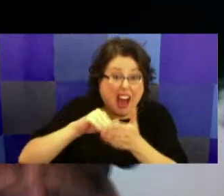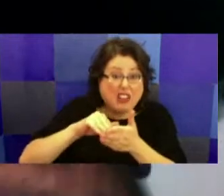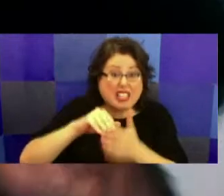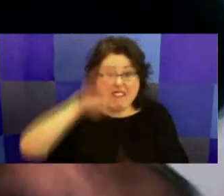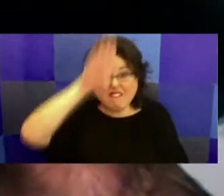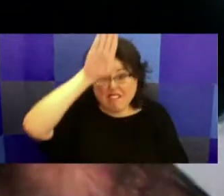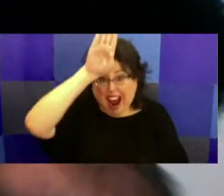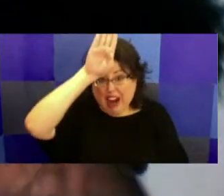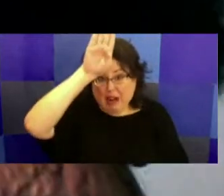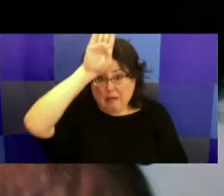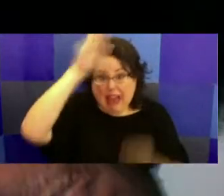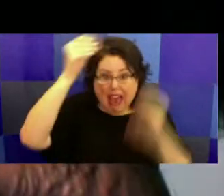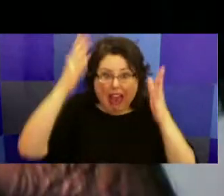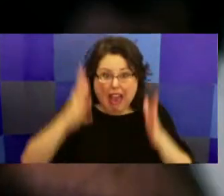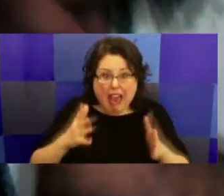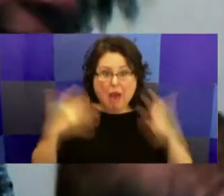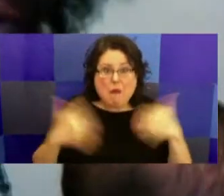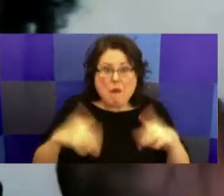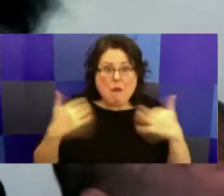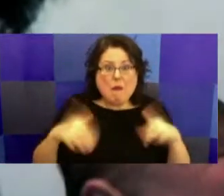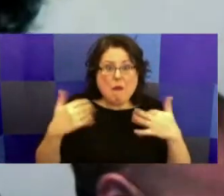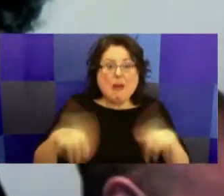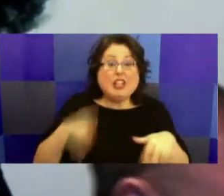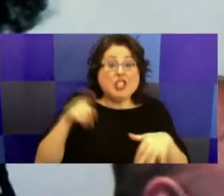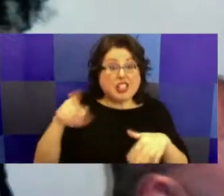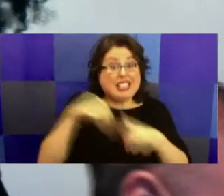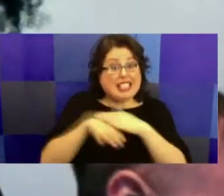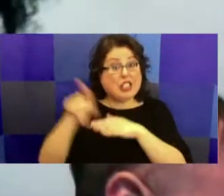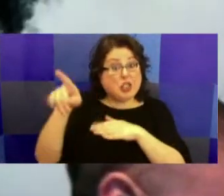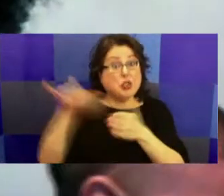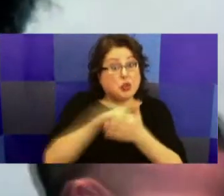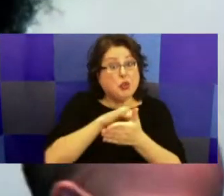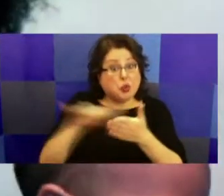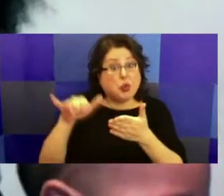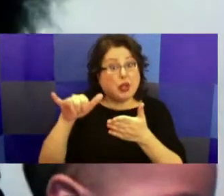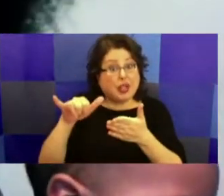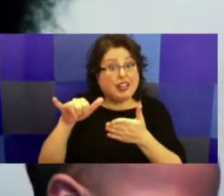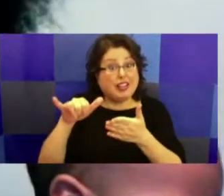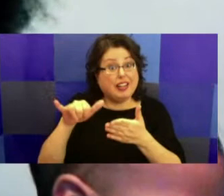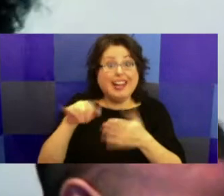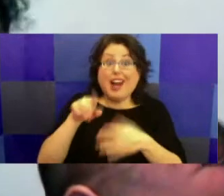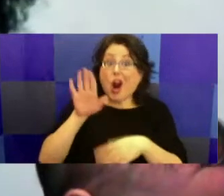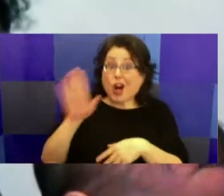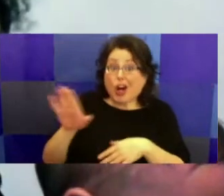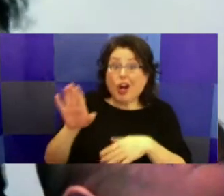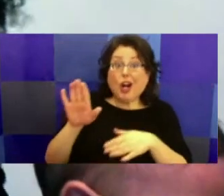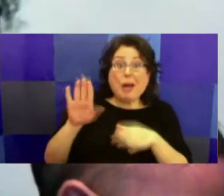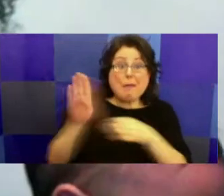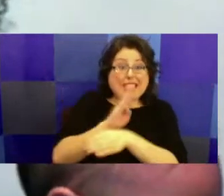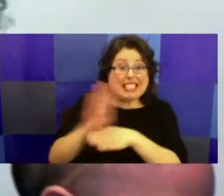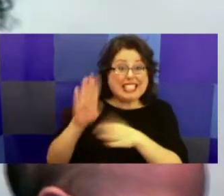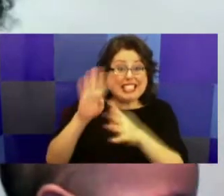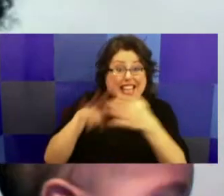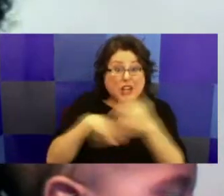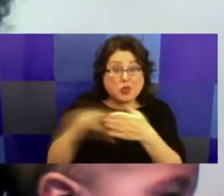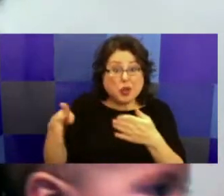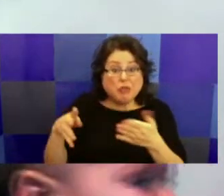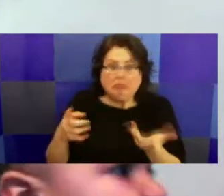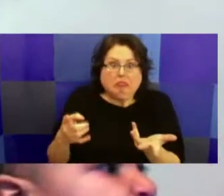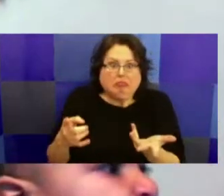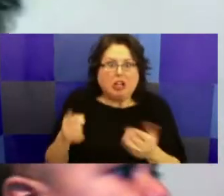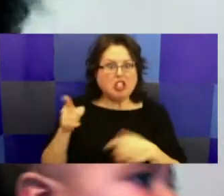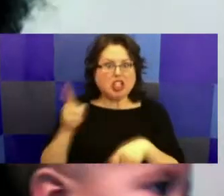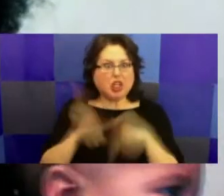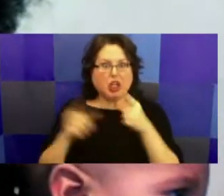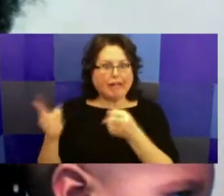New York City. And because of her busy schedule, had this not been a virtual event, she may not have been able